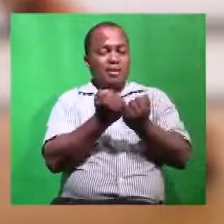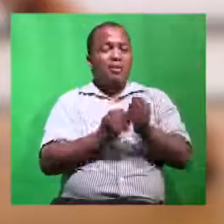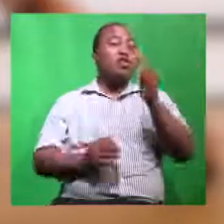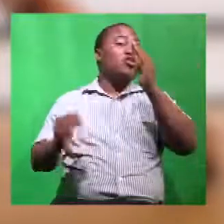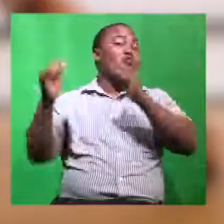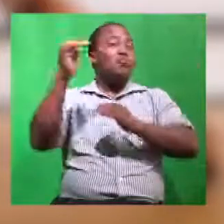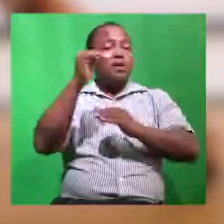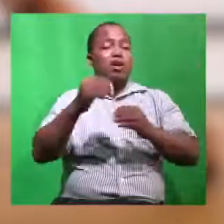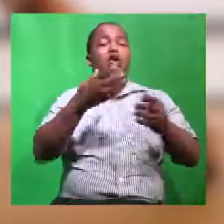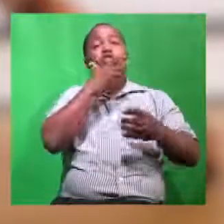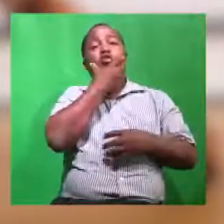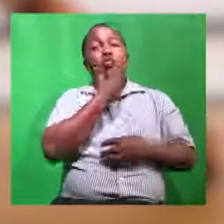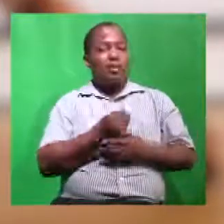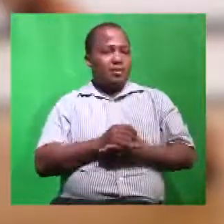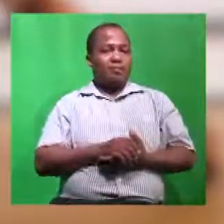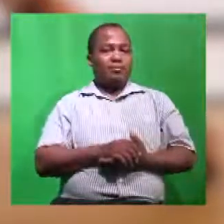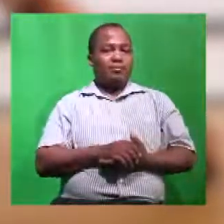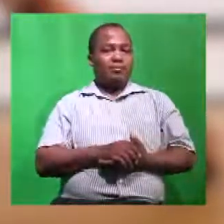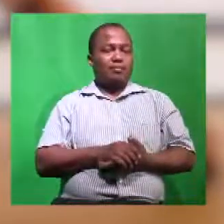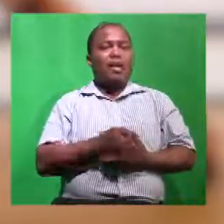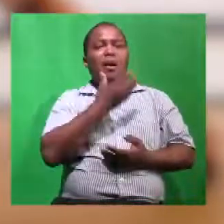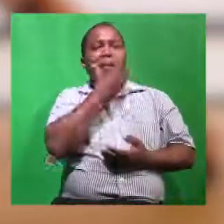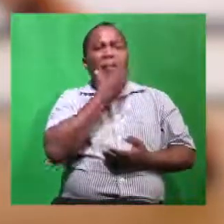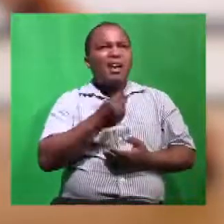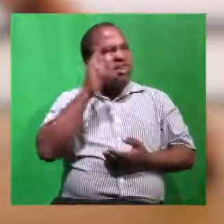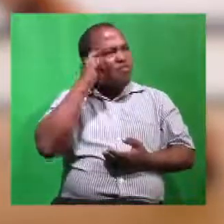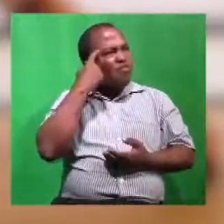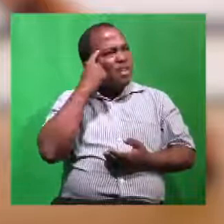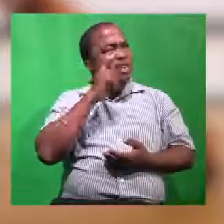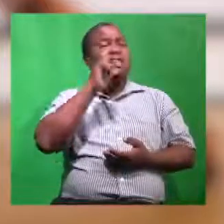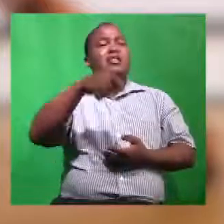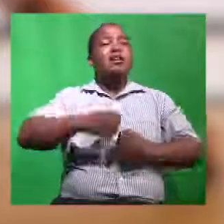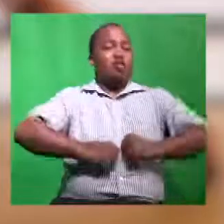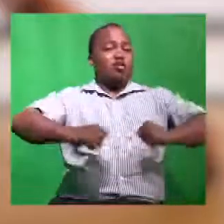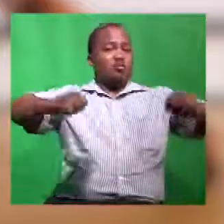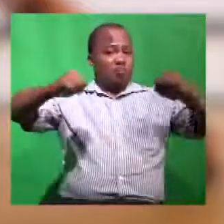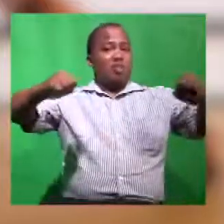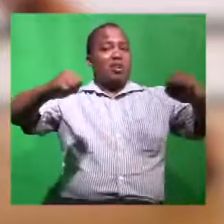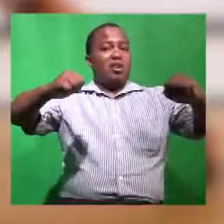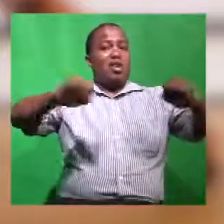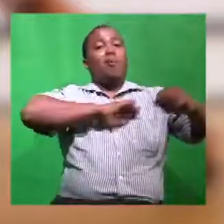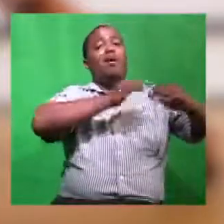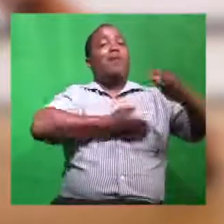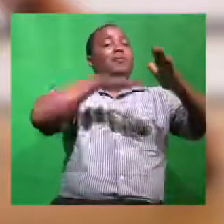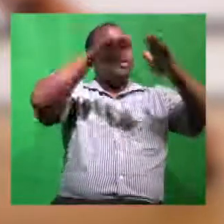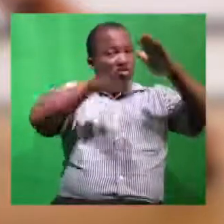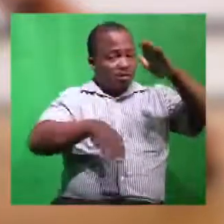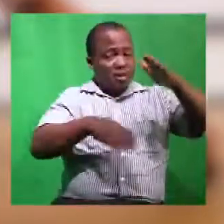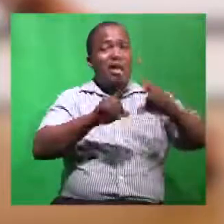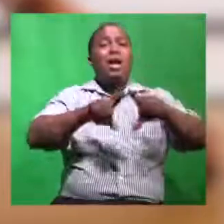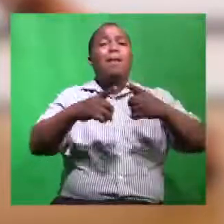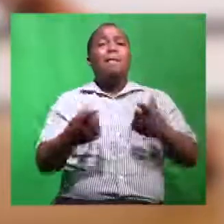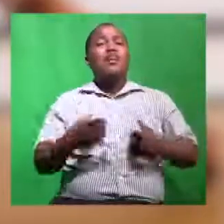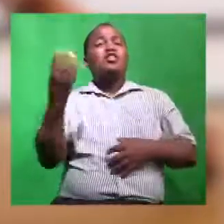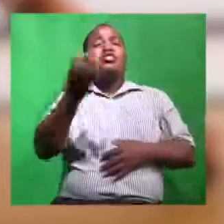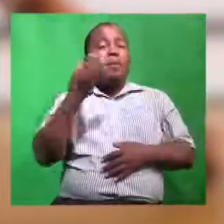superior to women. Men feel that they are superior than female, but the societies